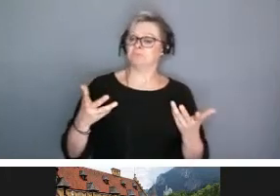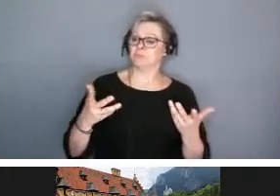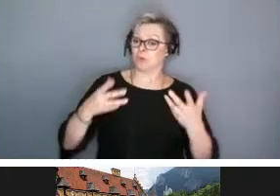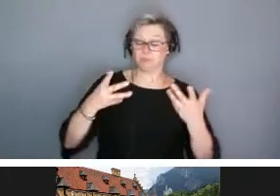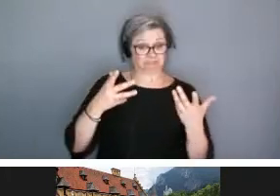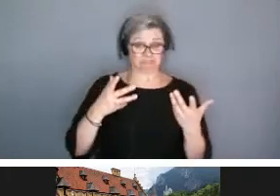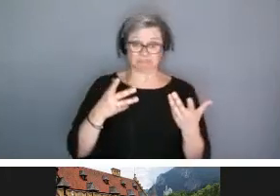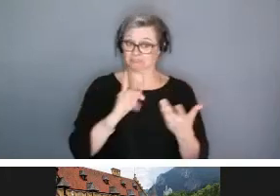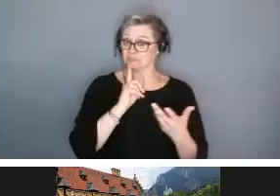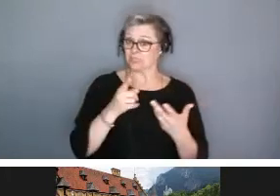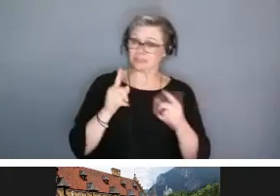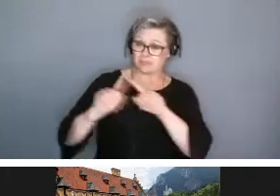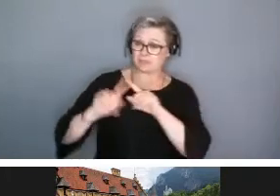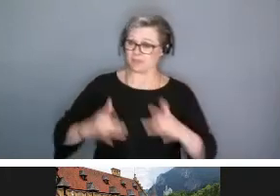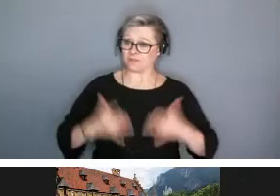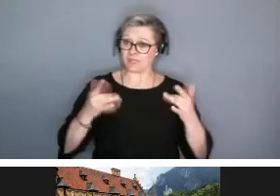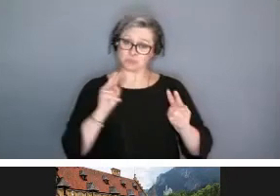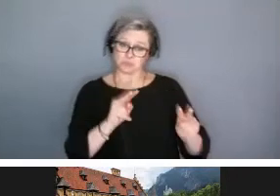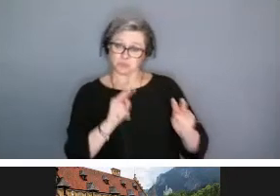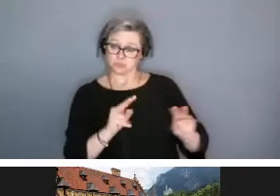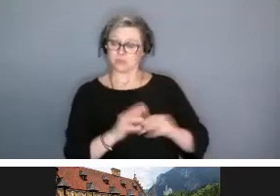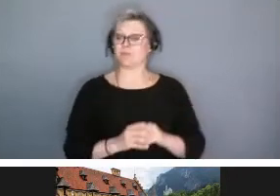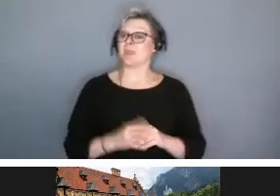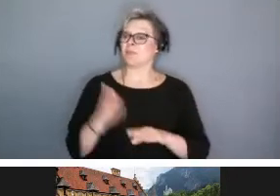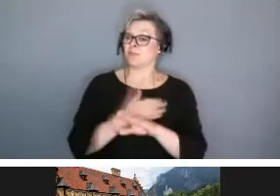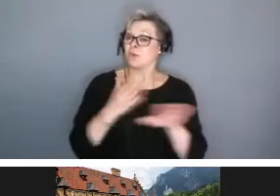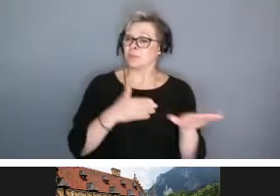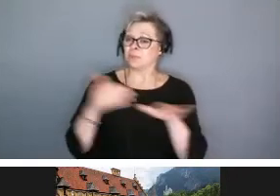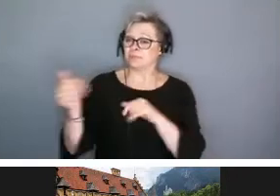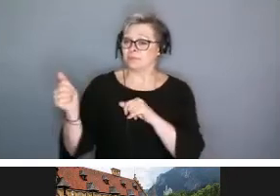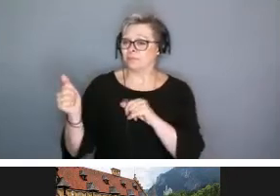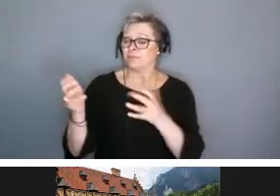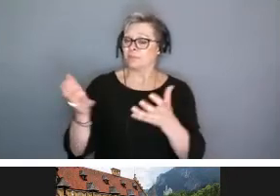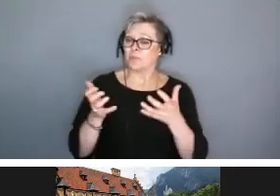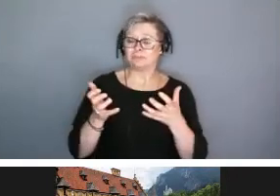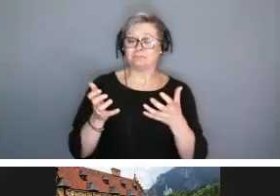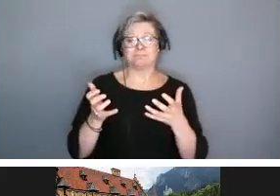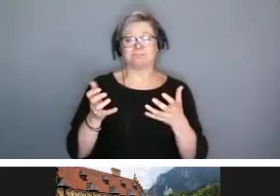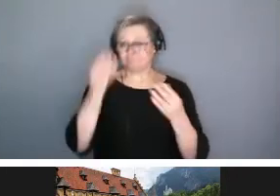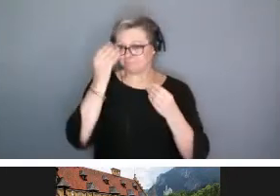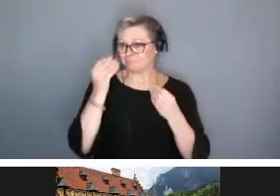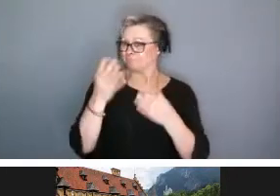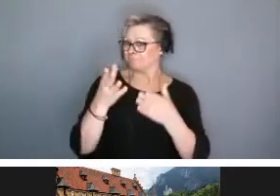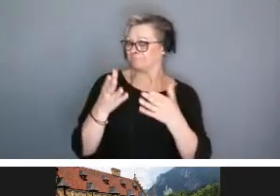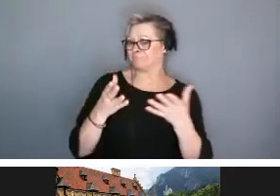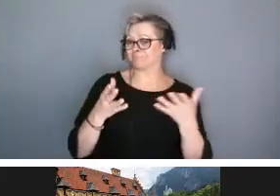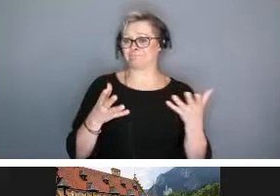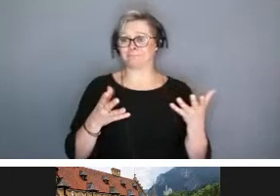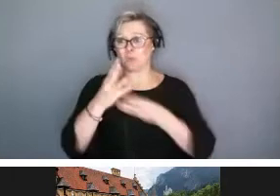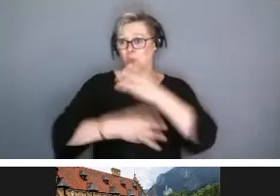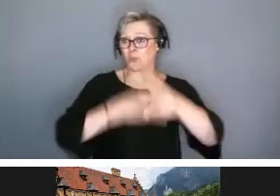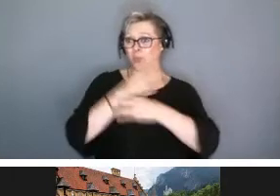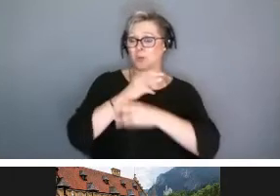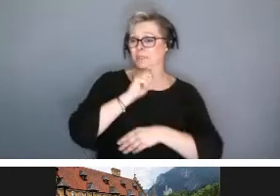events. And lastly, before we leave, I just want to encourage people, as Laura had in her background, World Elder Abuse Awareness Day is arising